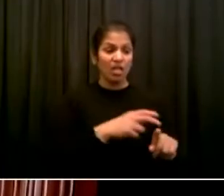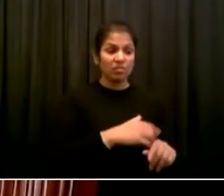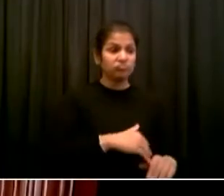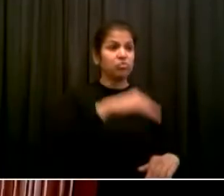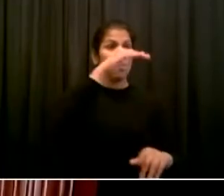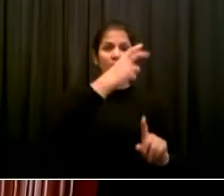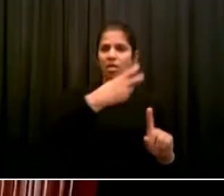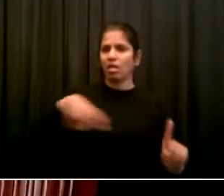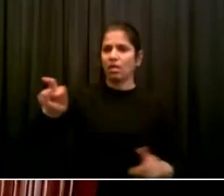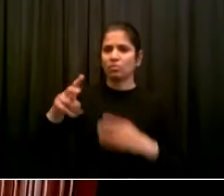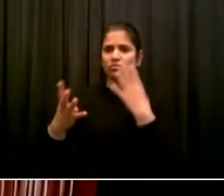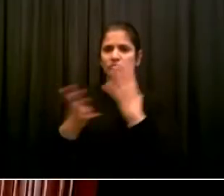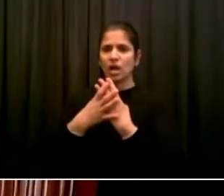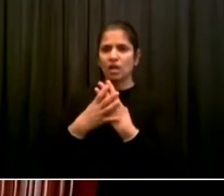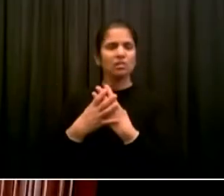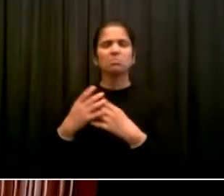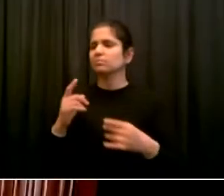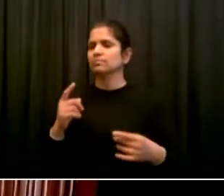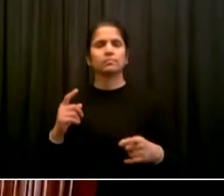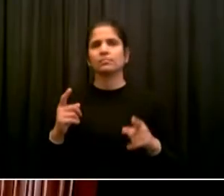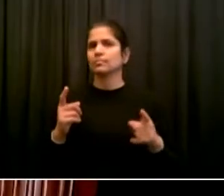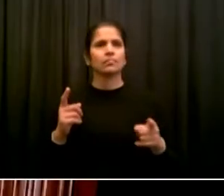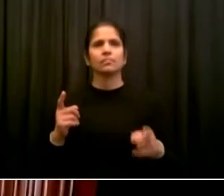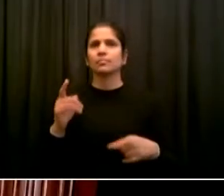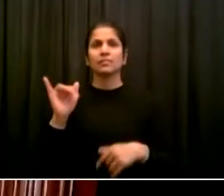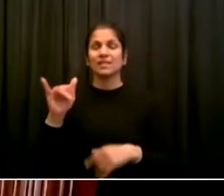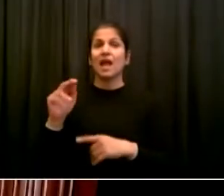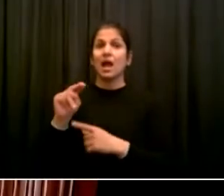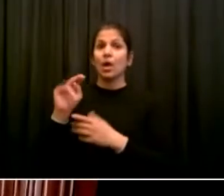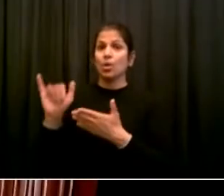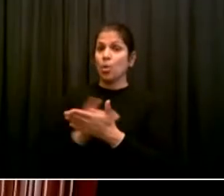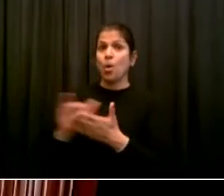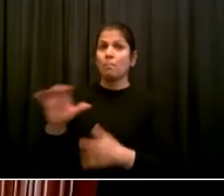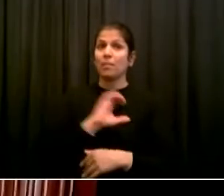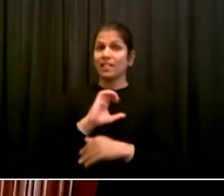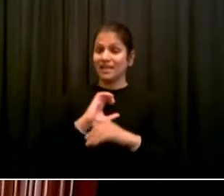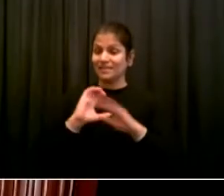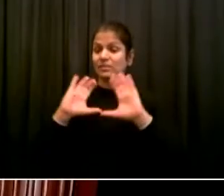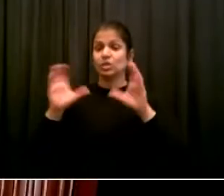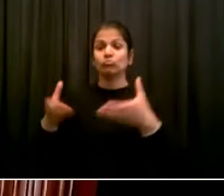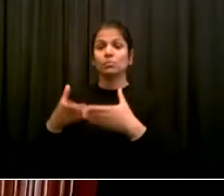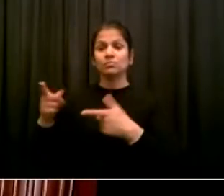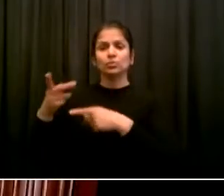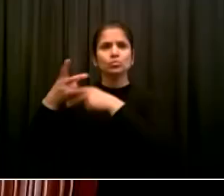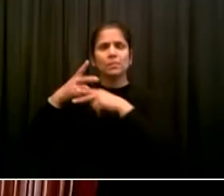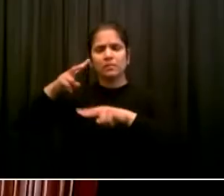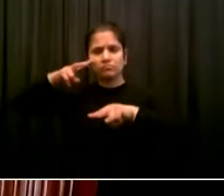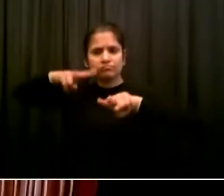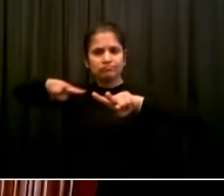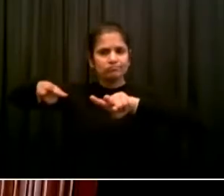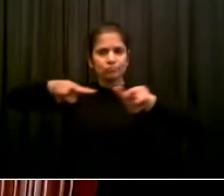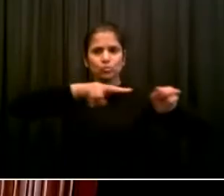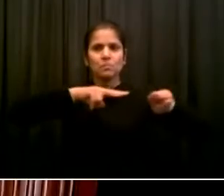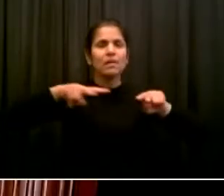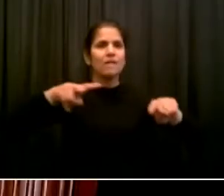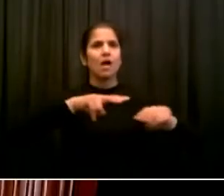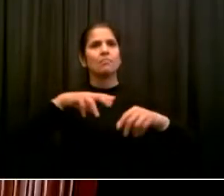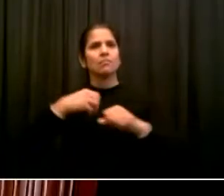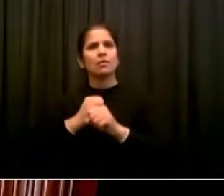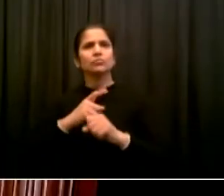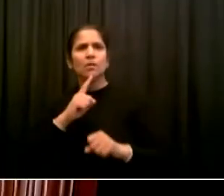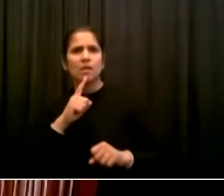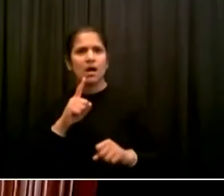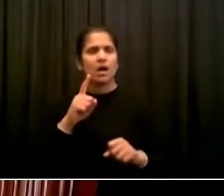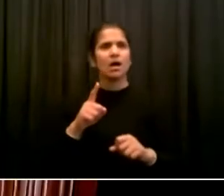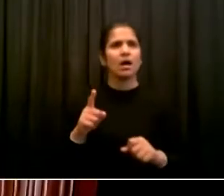supervisors to proactively monitor discretionary officer activity for indications of bias-based policing and take corrective actions and